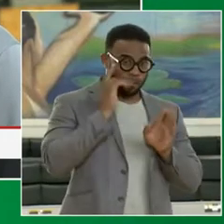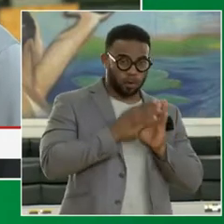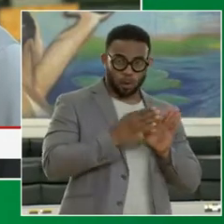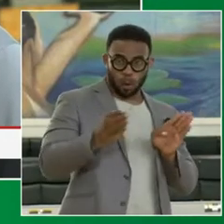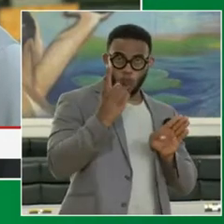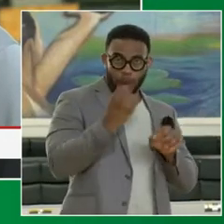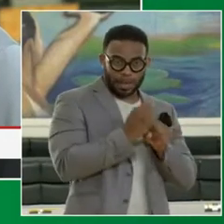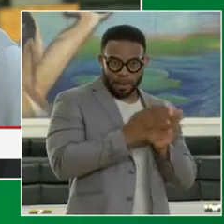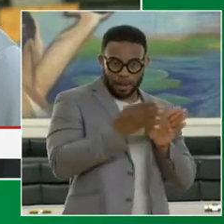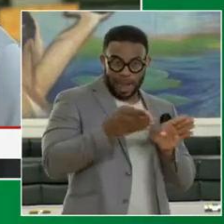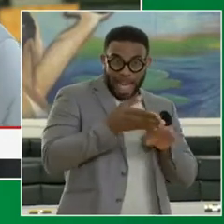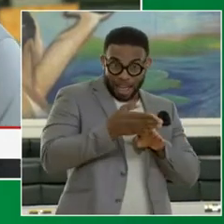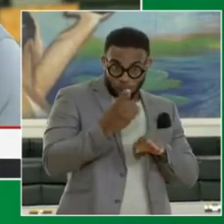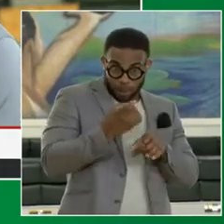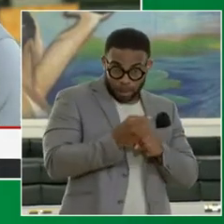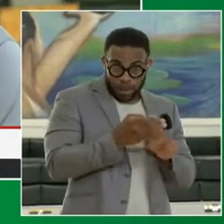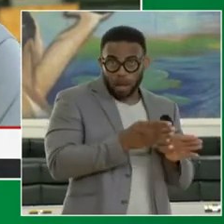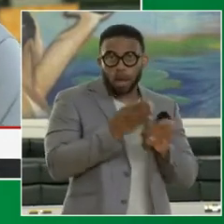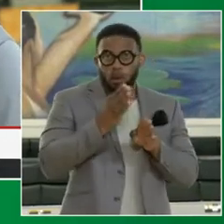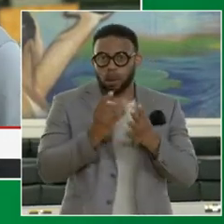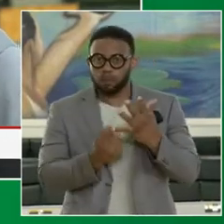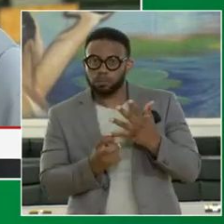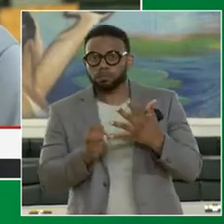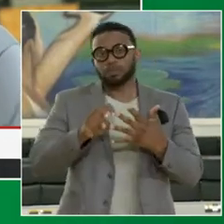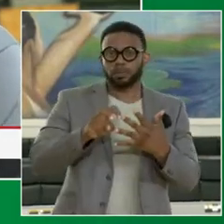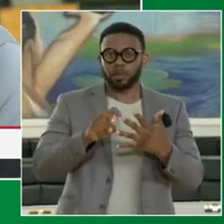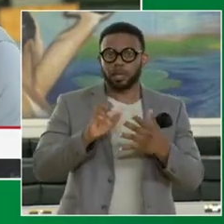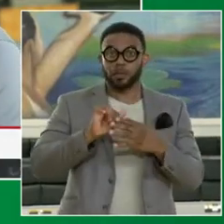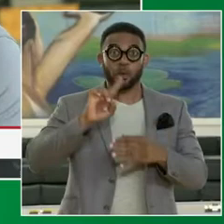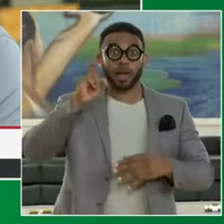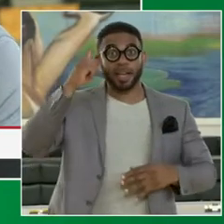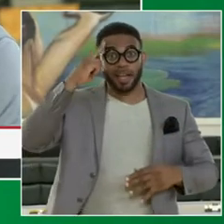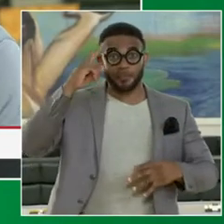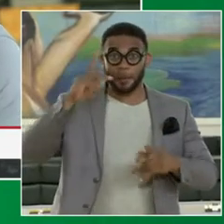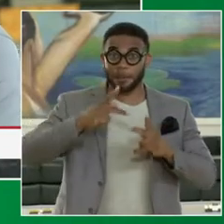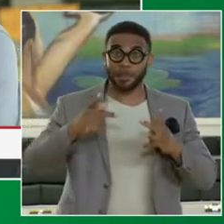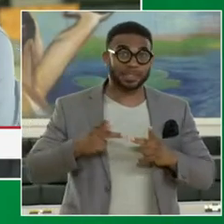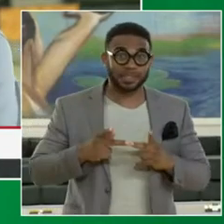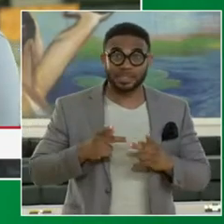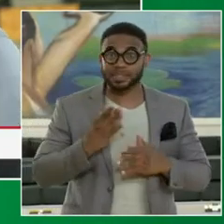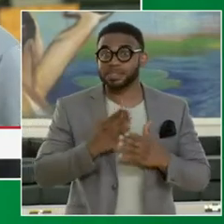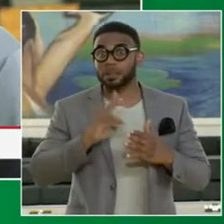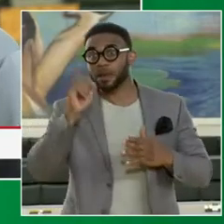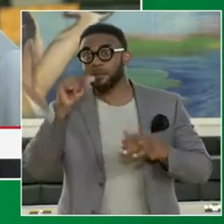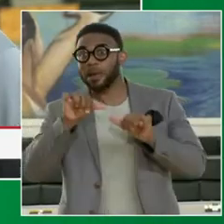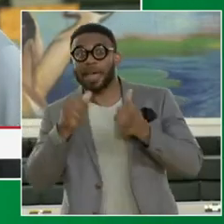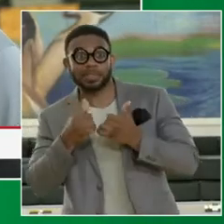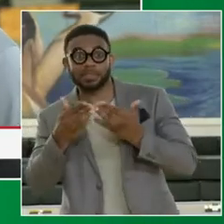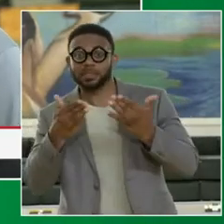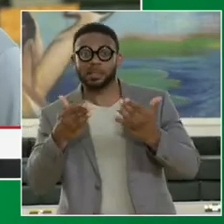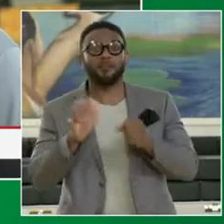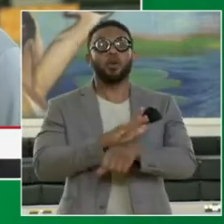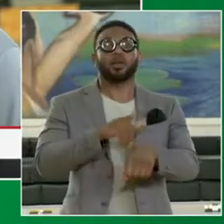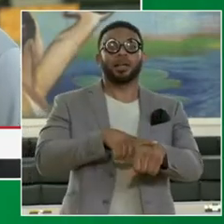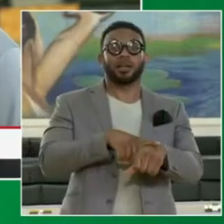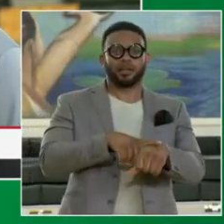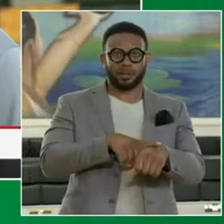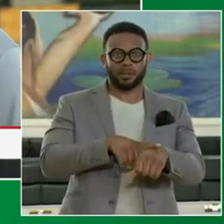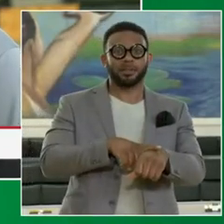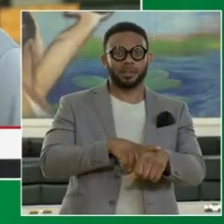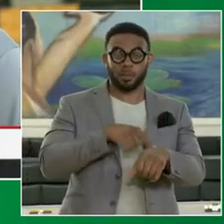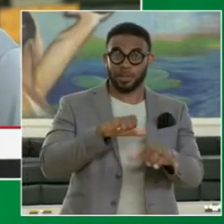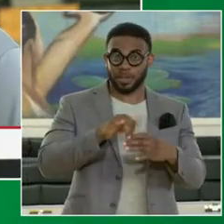year. And then after that time, they will matriculate into a government position in some government agency. Okay. And we did